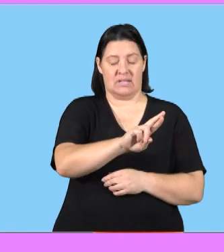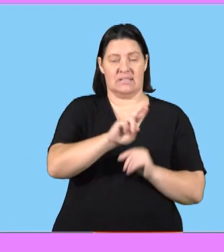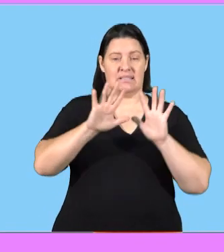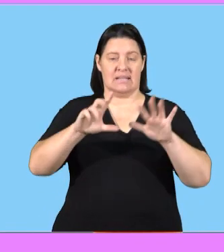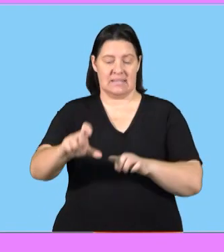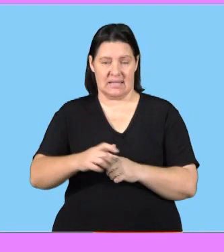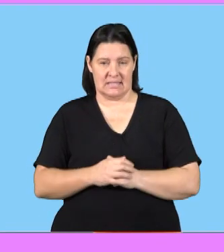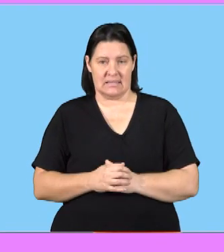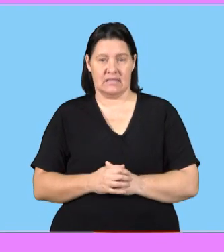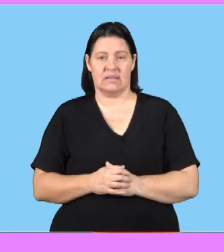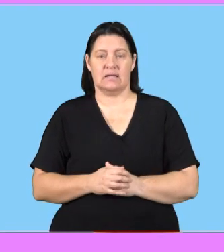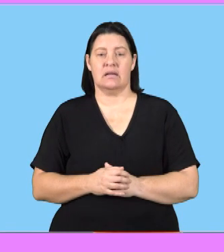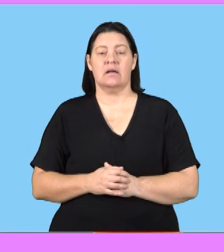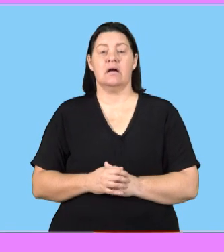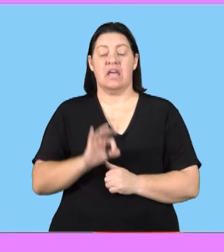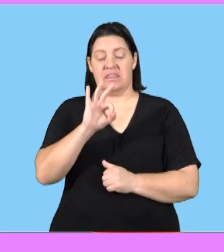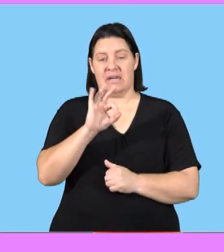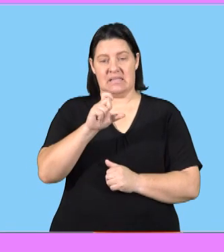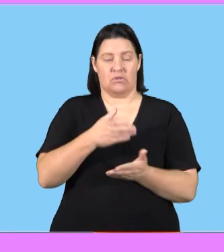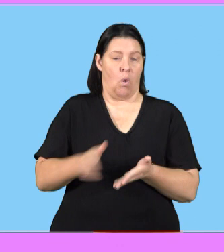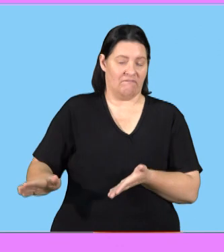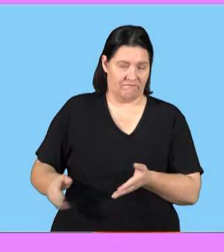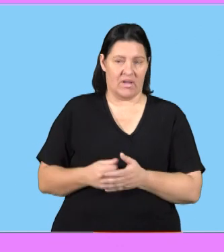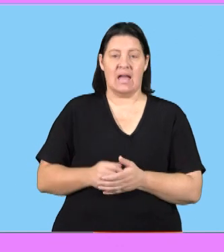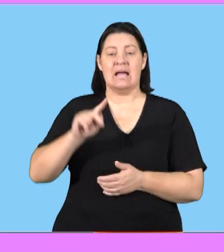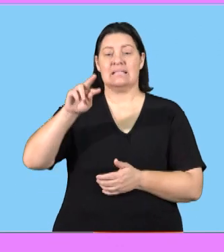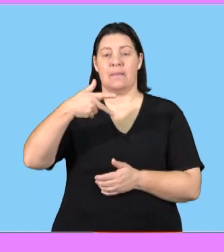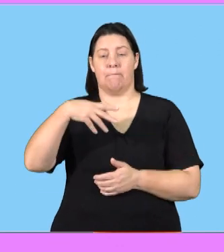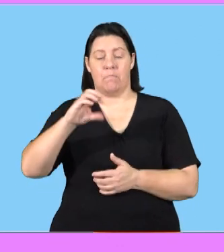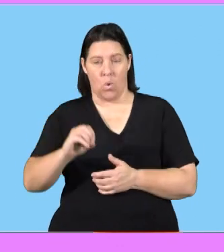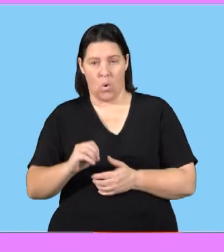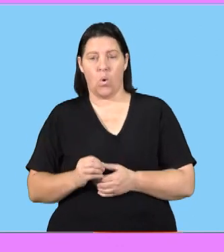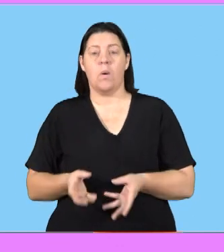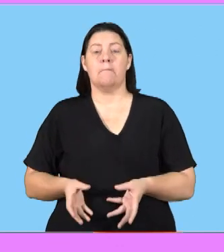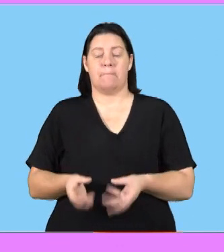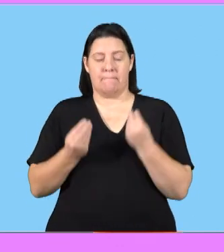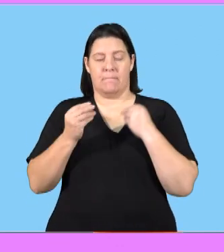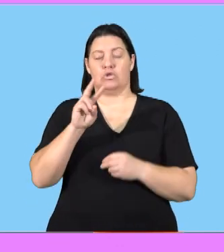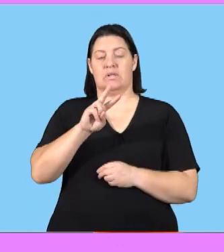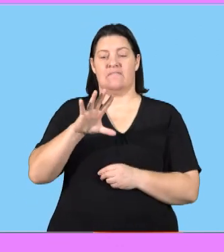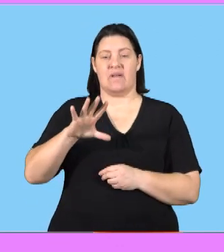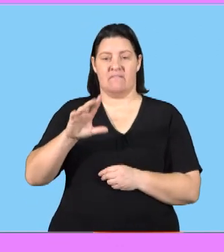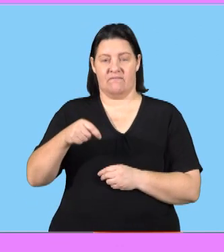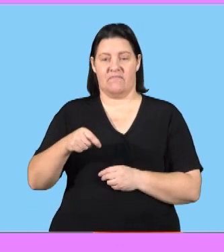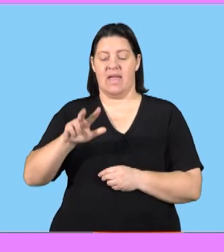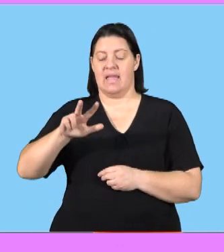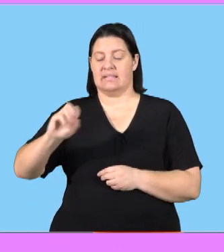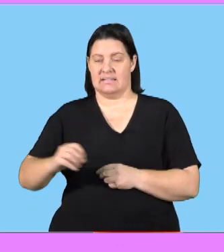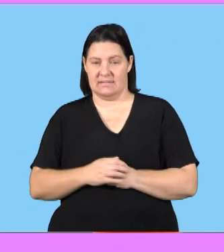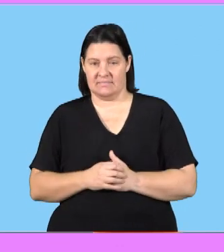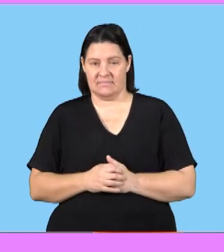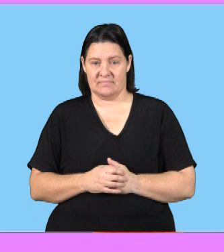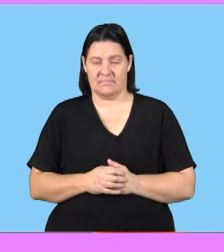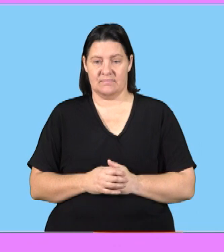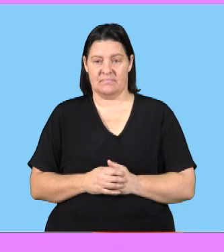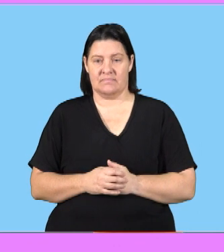cent, 3 cent will be eliminated, and Tshepo will now get 25 rand 80. Let me